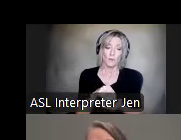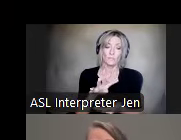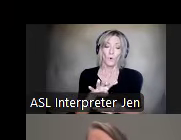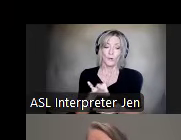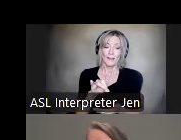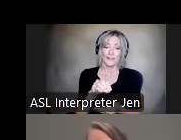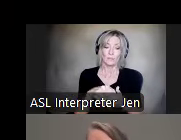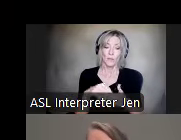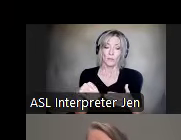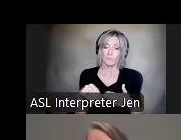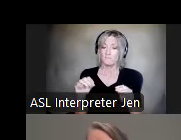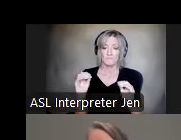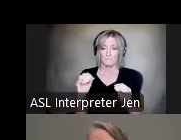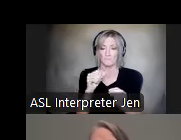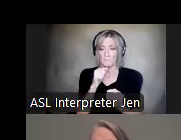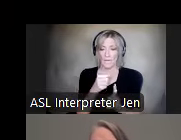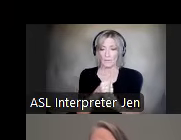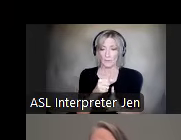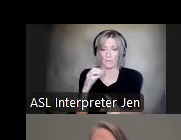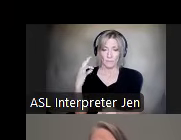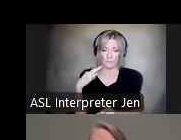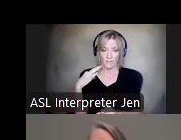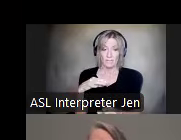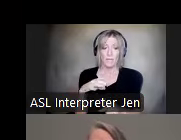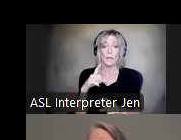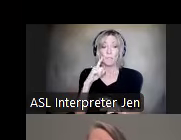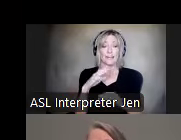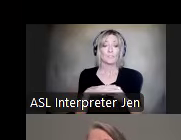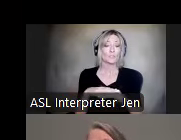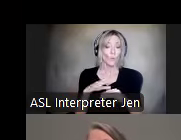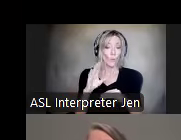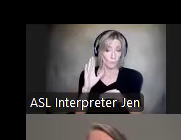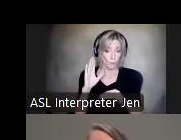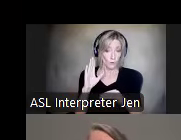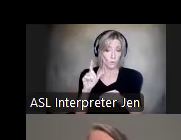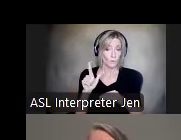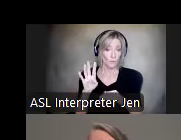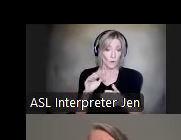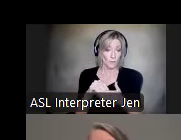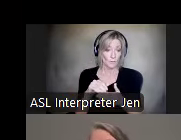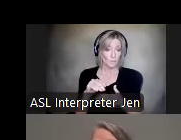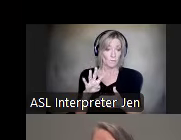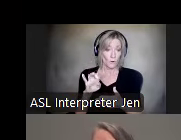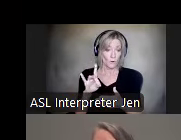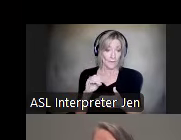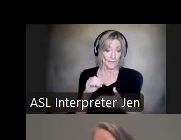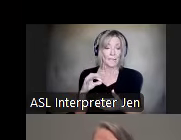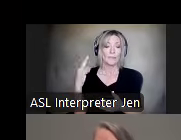$24,480, there would be no impact on your benefits. But if you earn over that amount, your benefits are going to be reduced